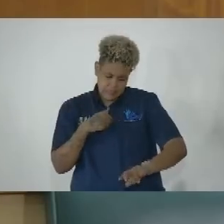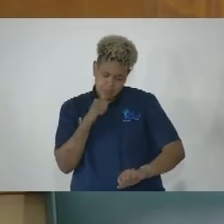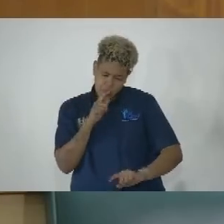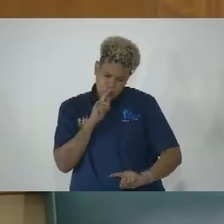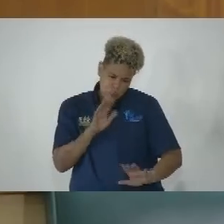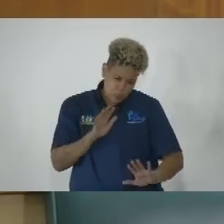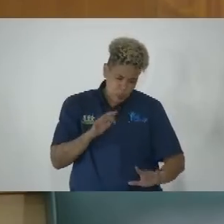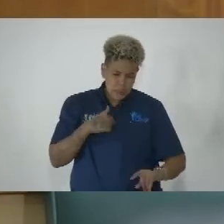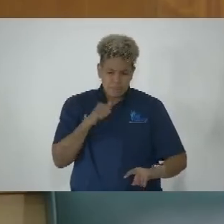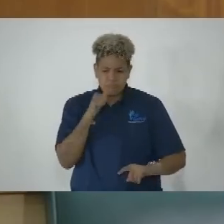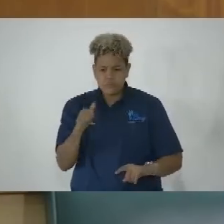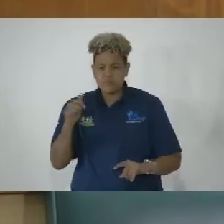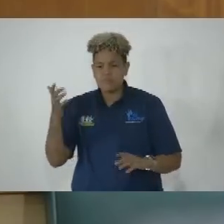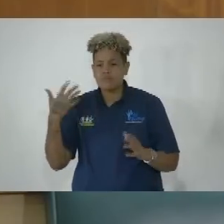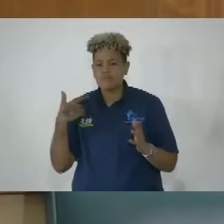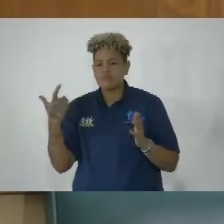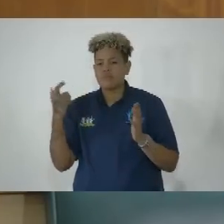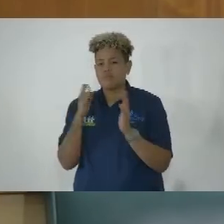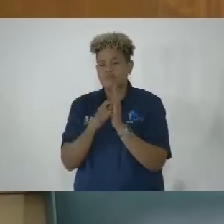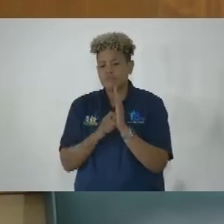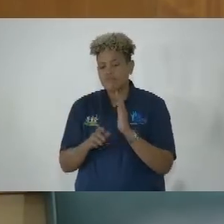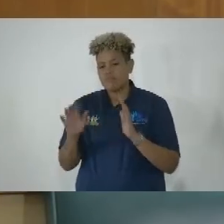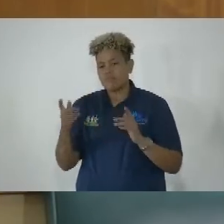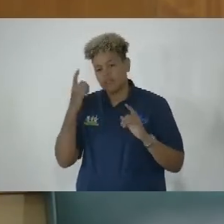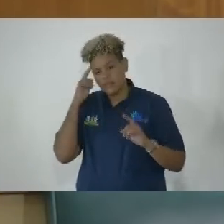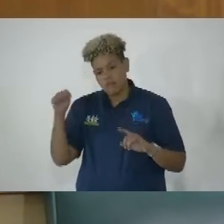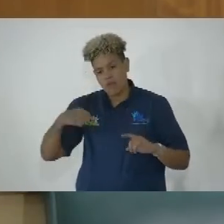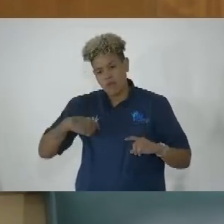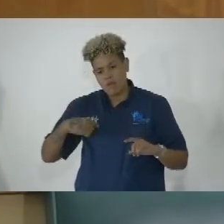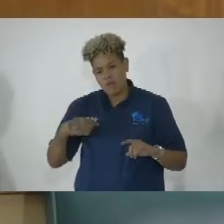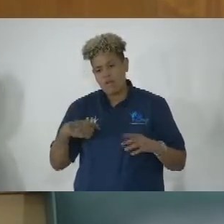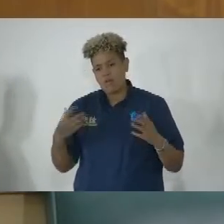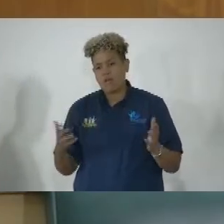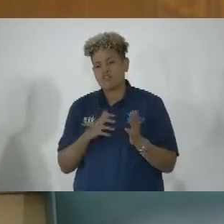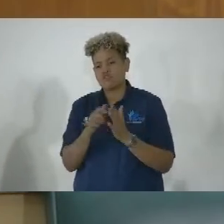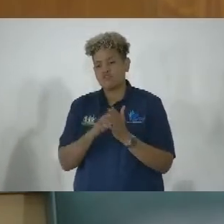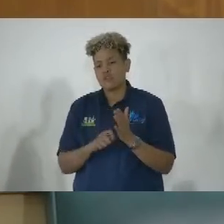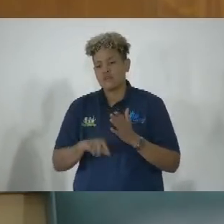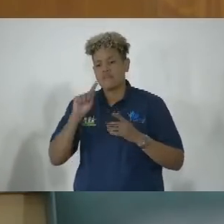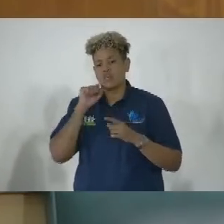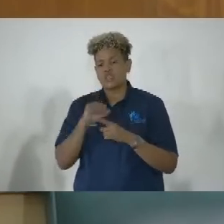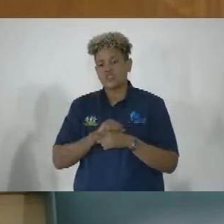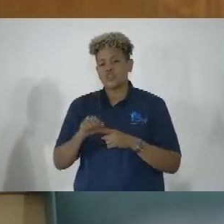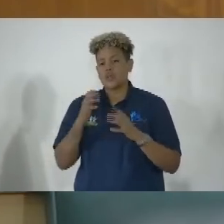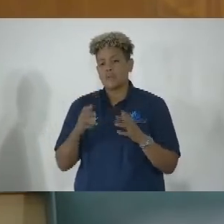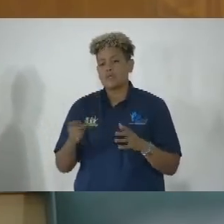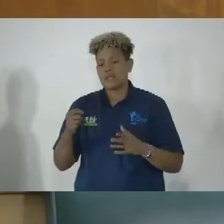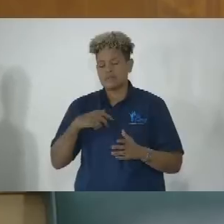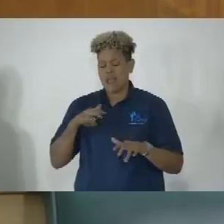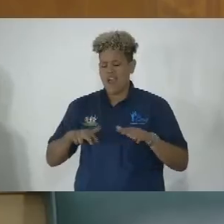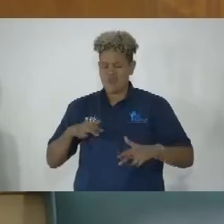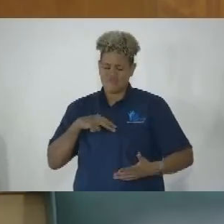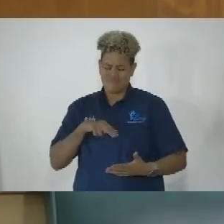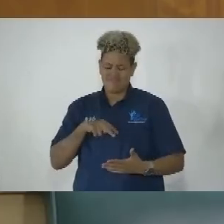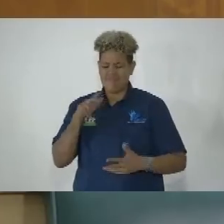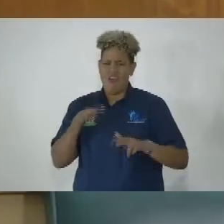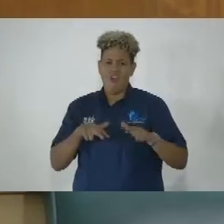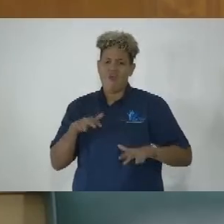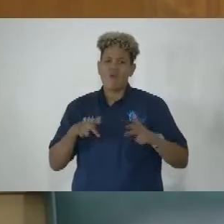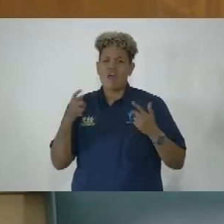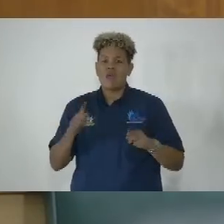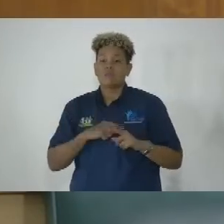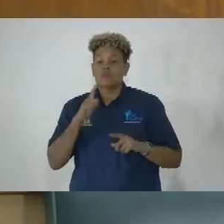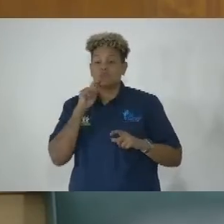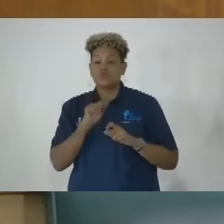sure, and I'm not a draftsman. But for a trained person, it's a little awkward for me, so I can imagine